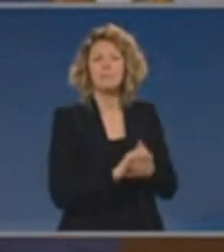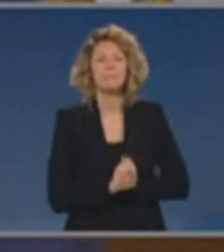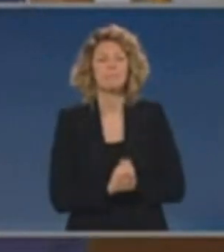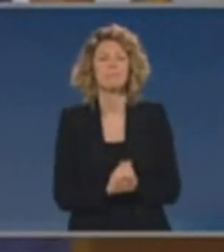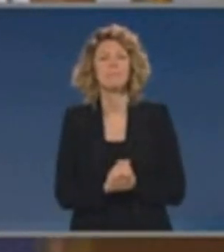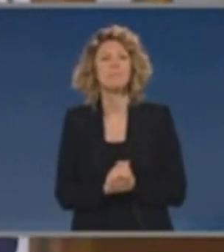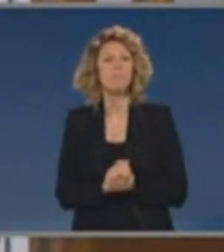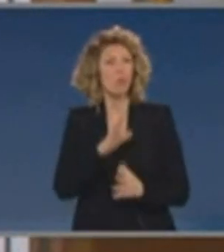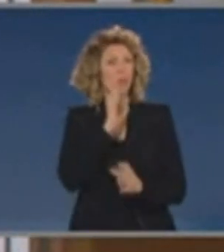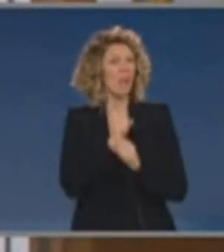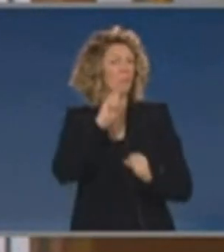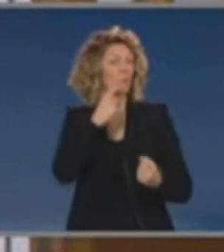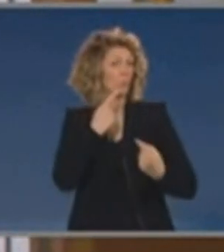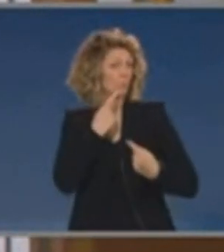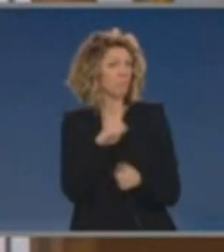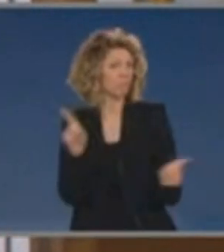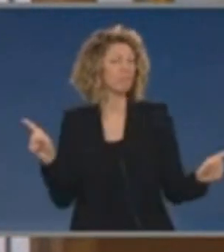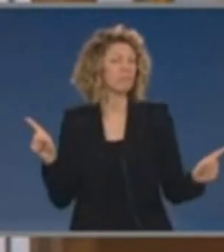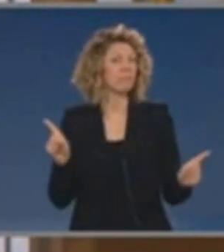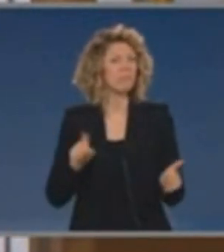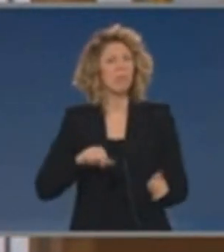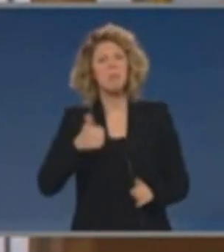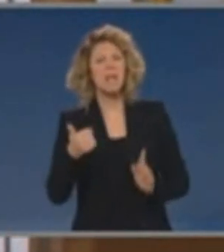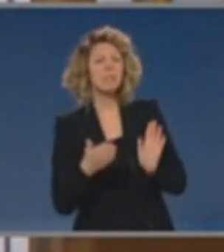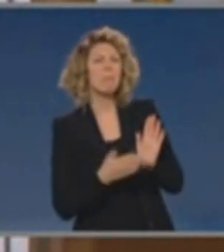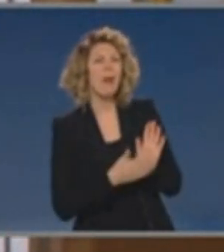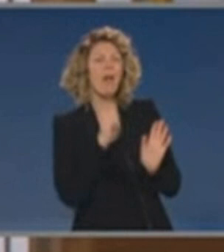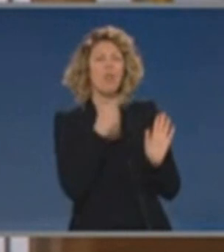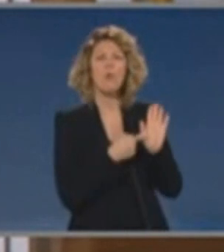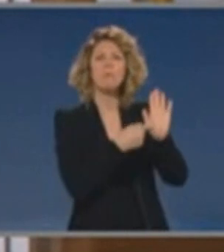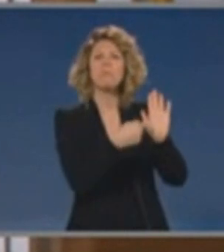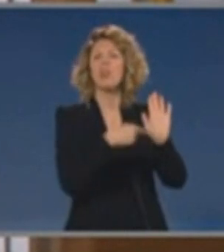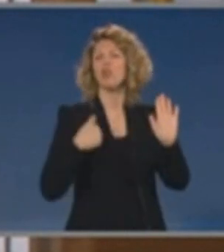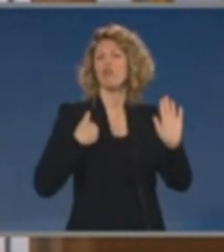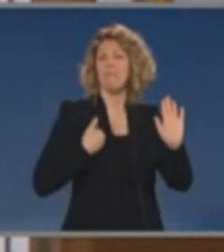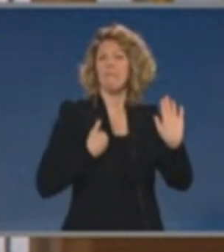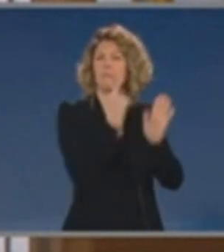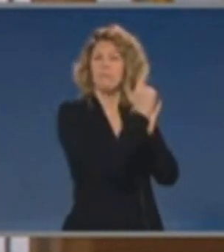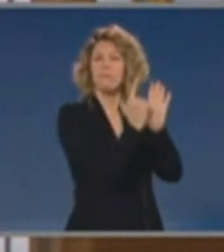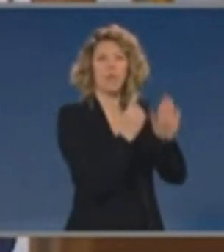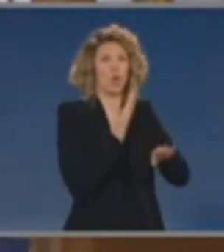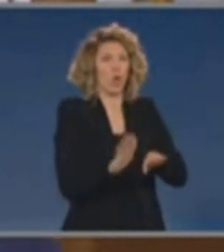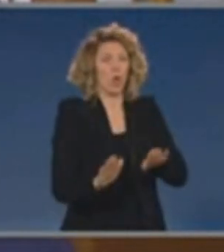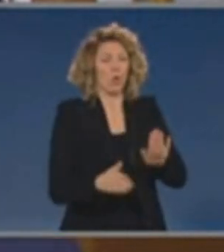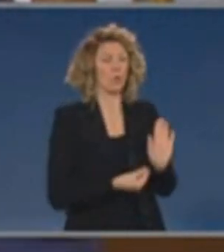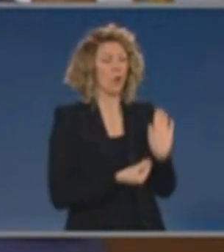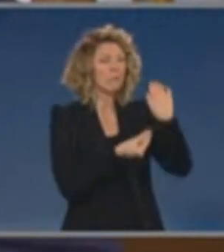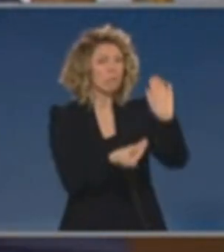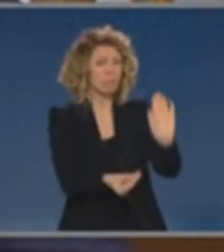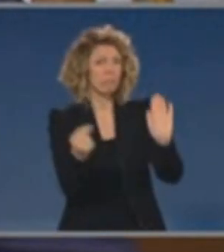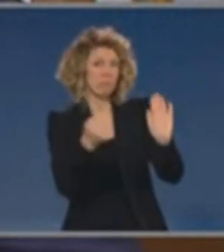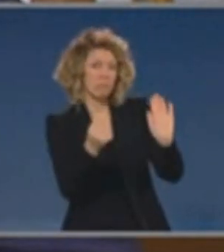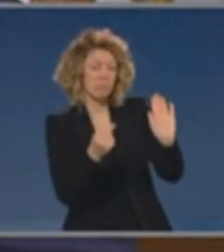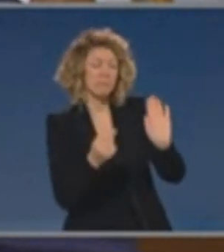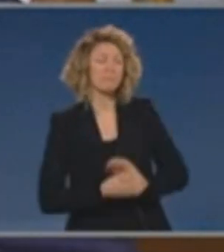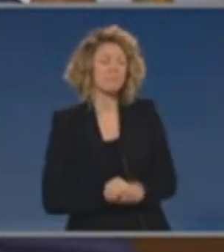The government will be releasing next month exposure draft legislation, and the intention is